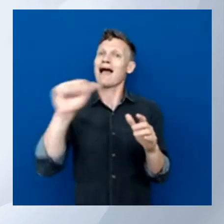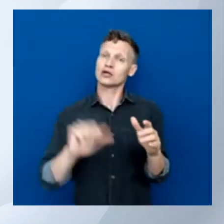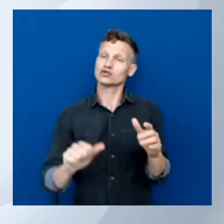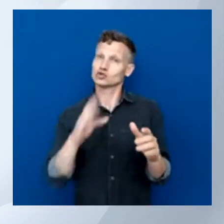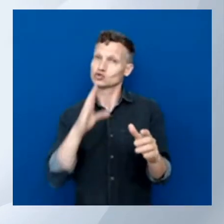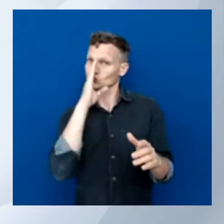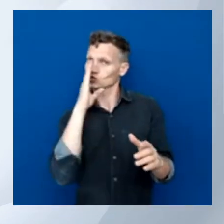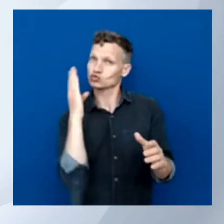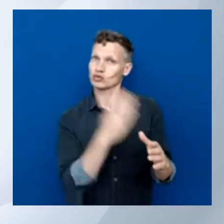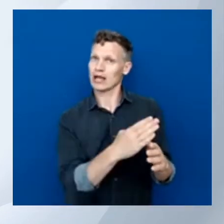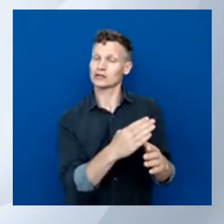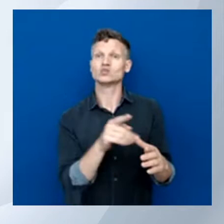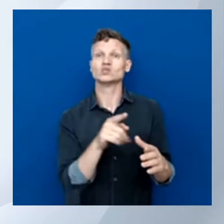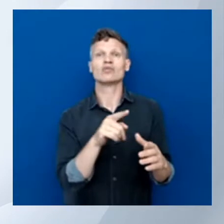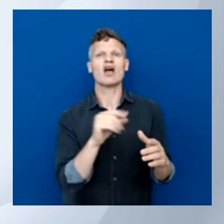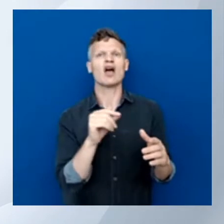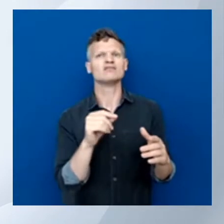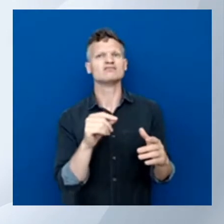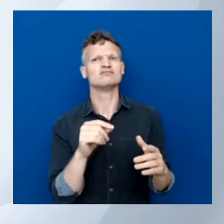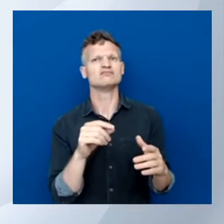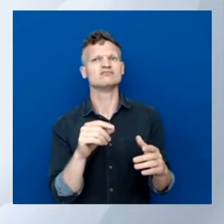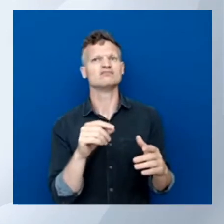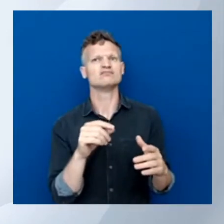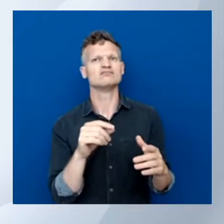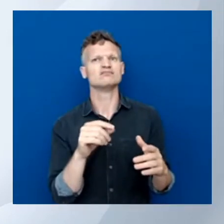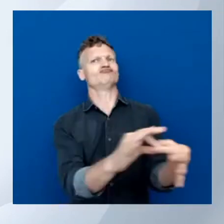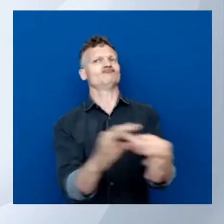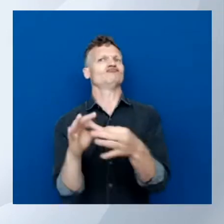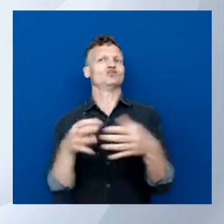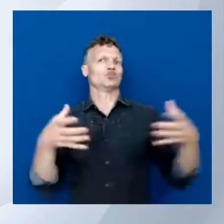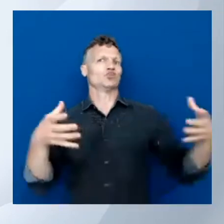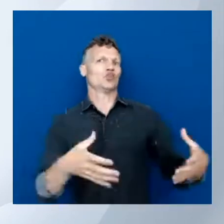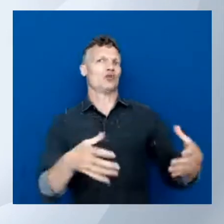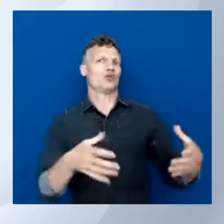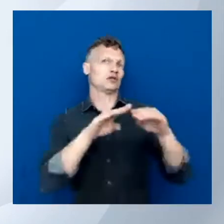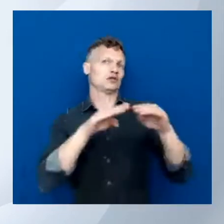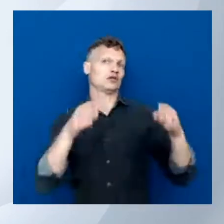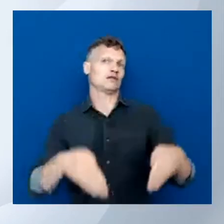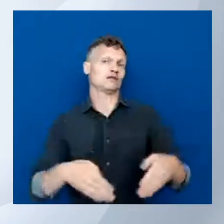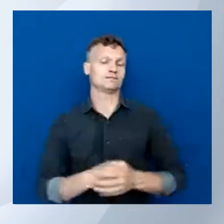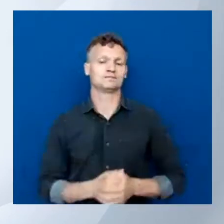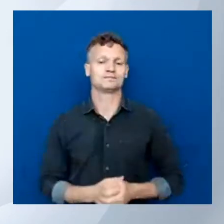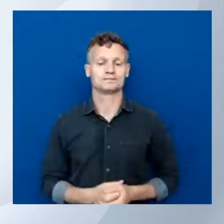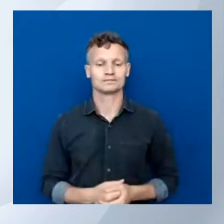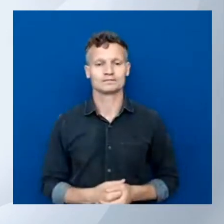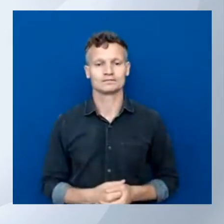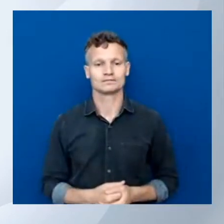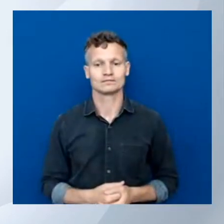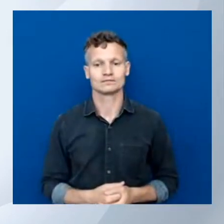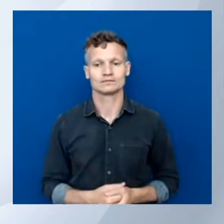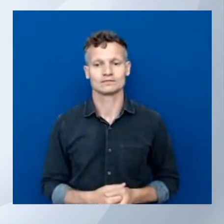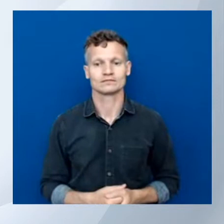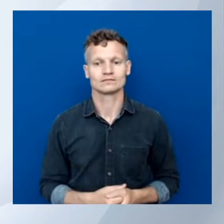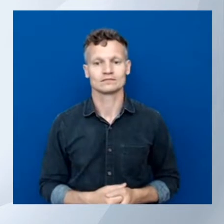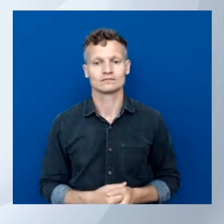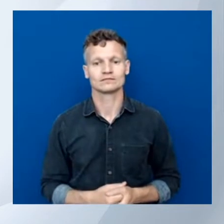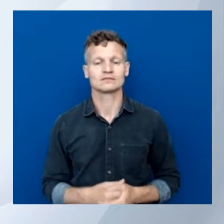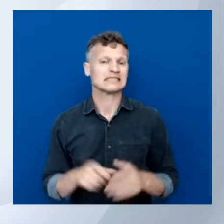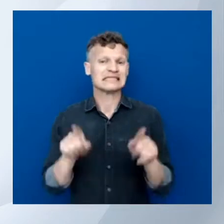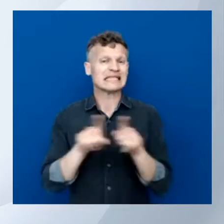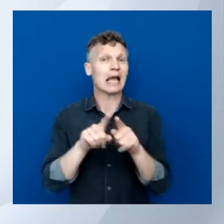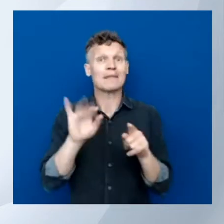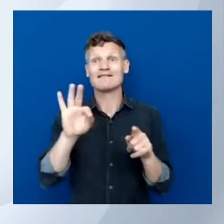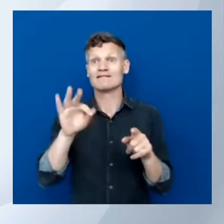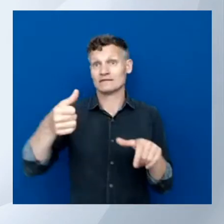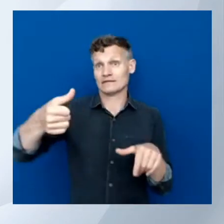servers. Similarly, failure works in the same way. So if one of the servers in our cluster was to fail, it would be